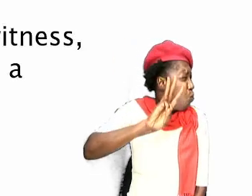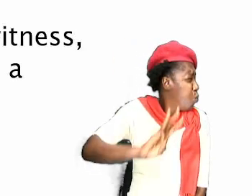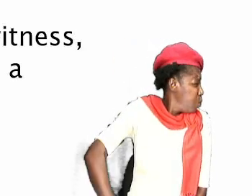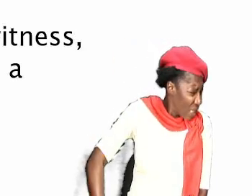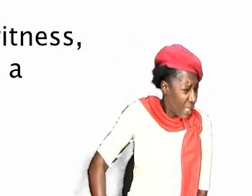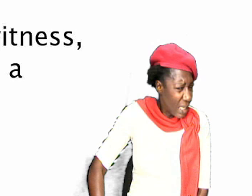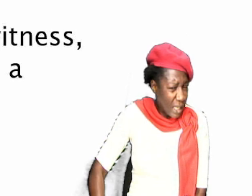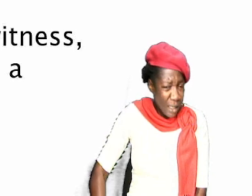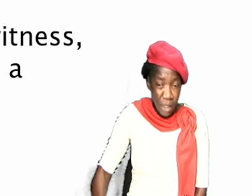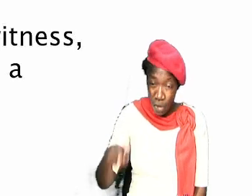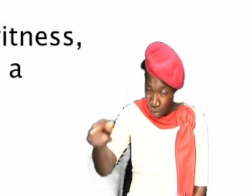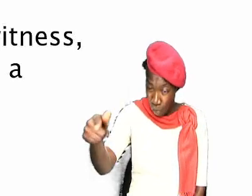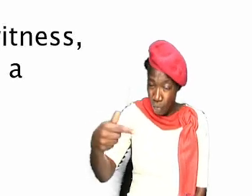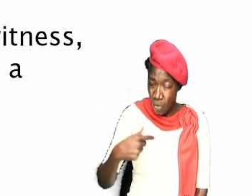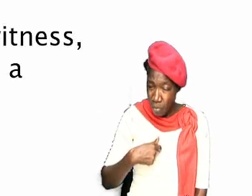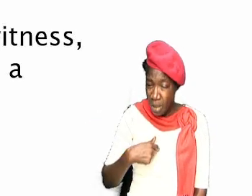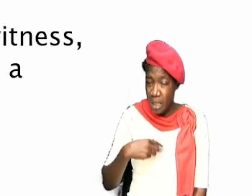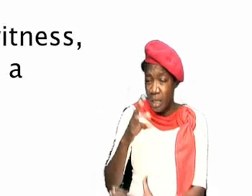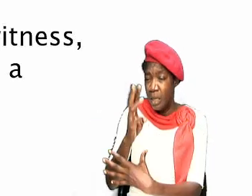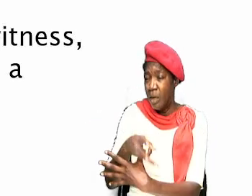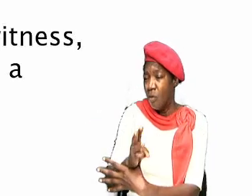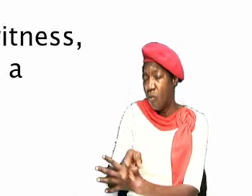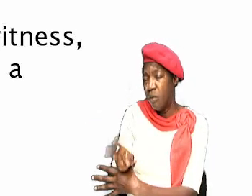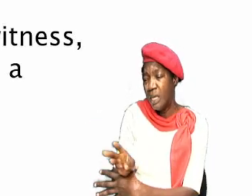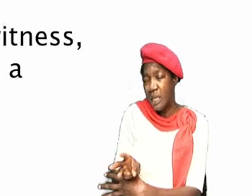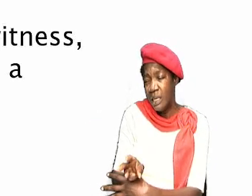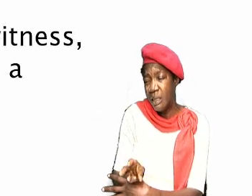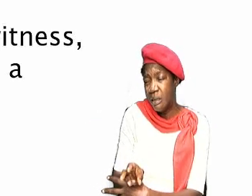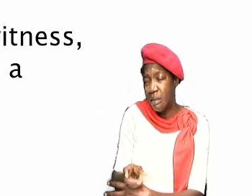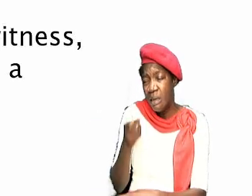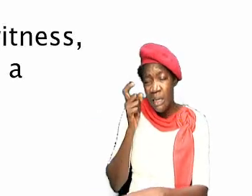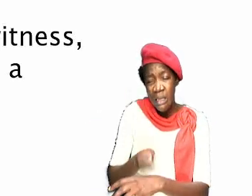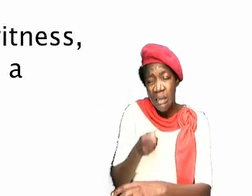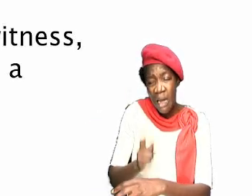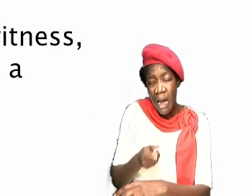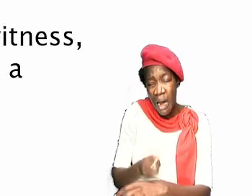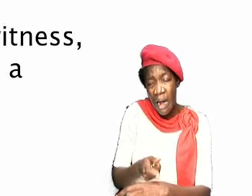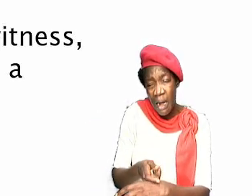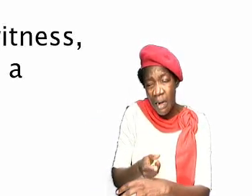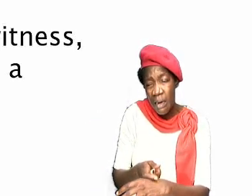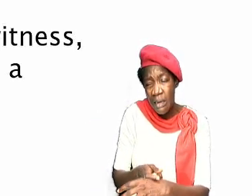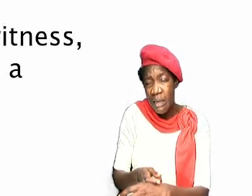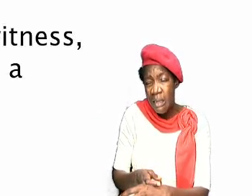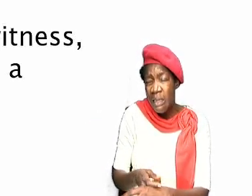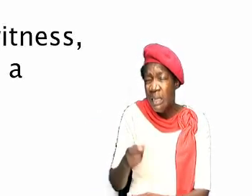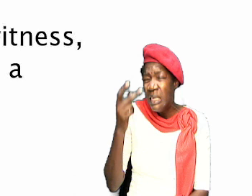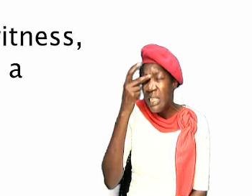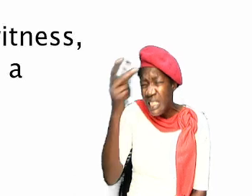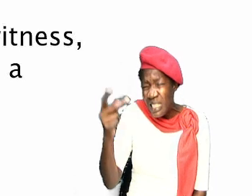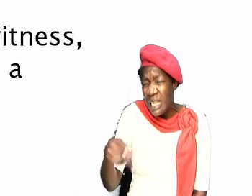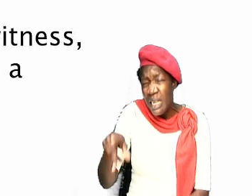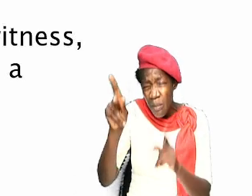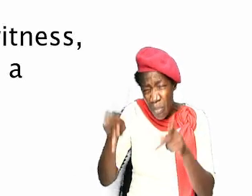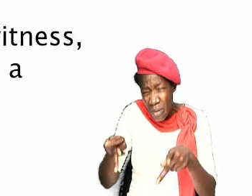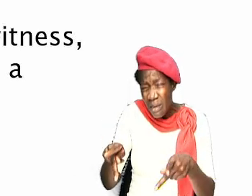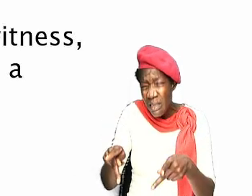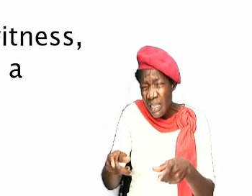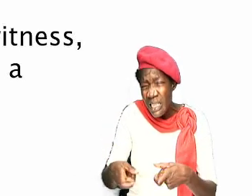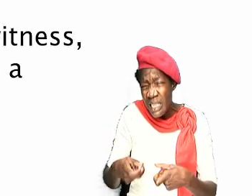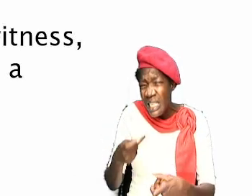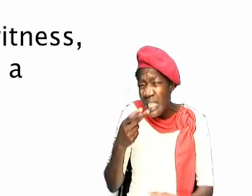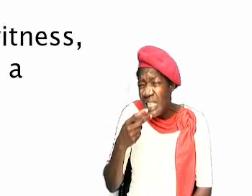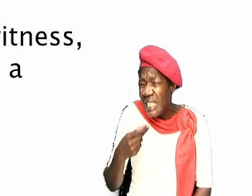to witness, it is very hard to get an individual to see himself as a sinner. And that